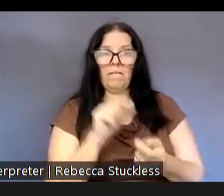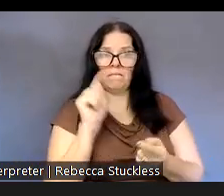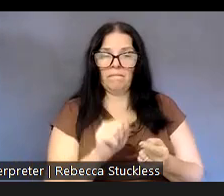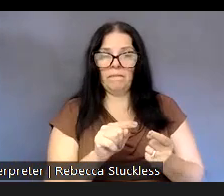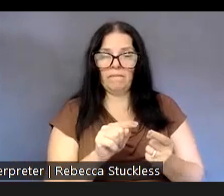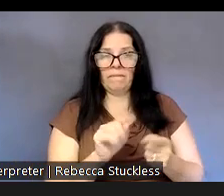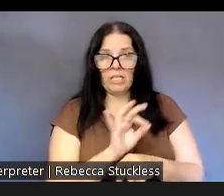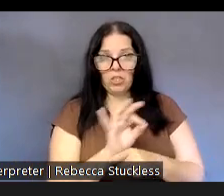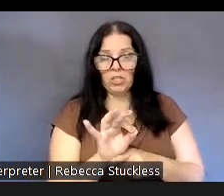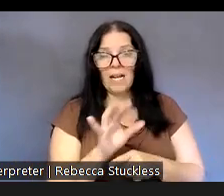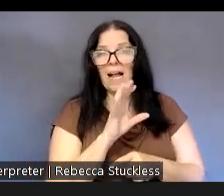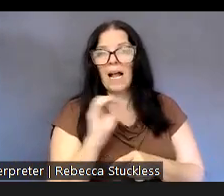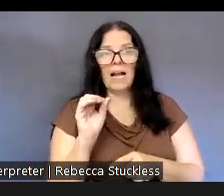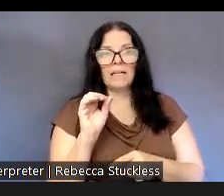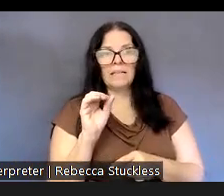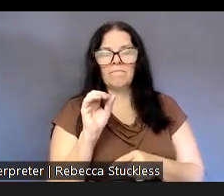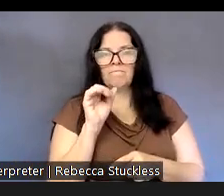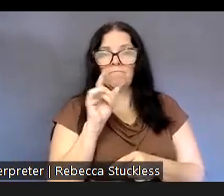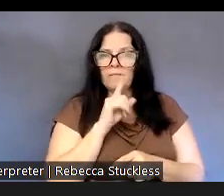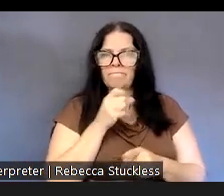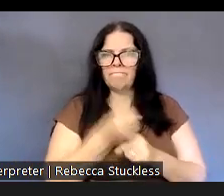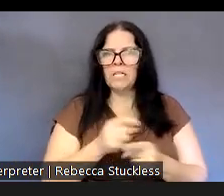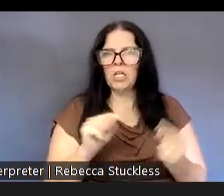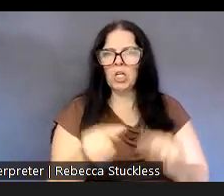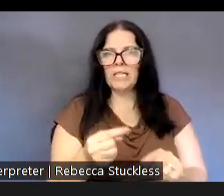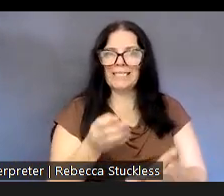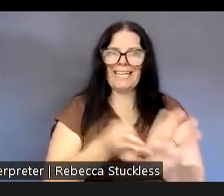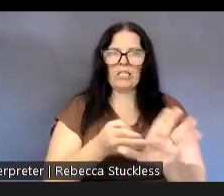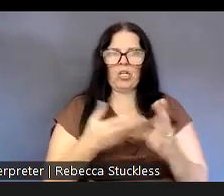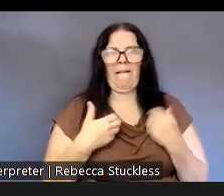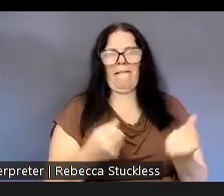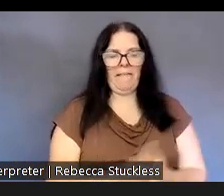and decreased overall psychological health.